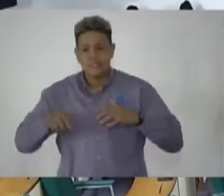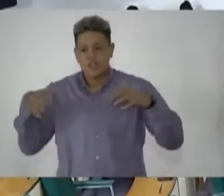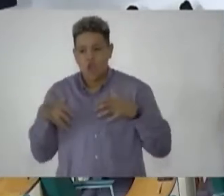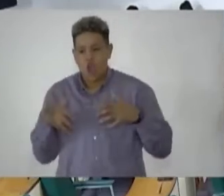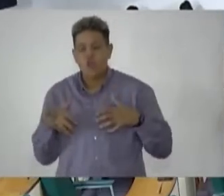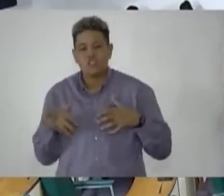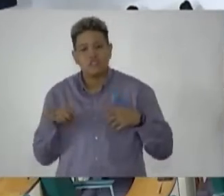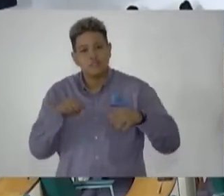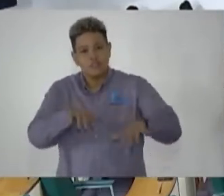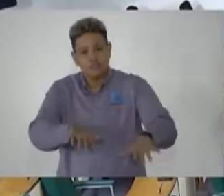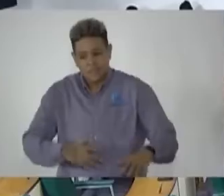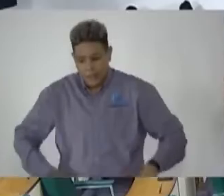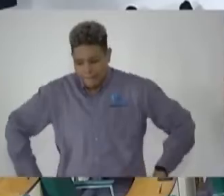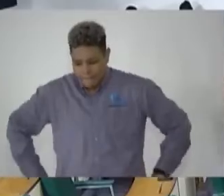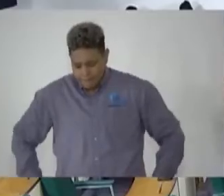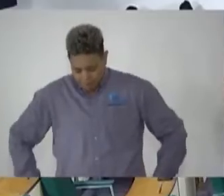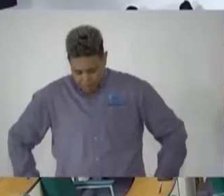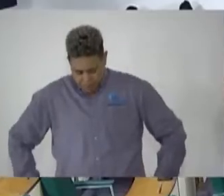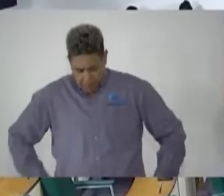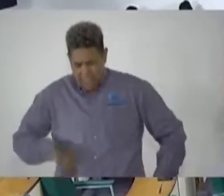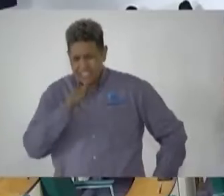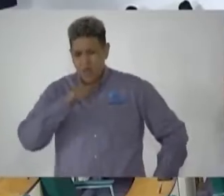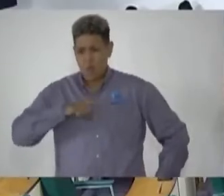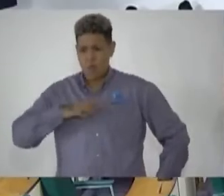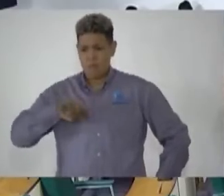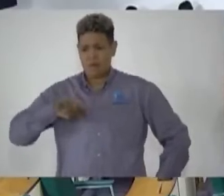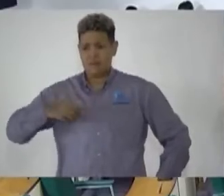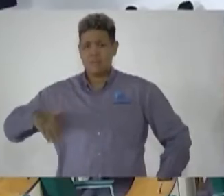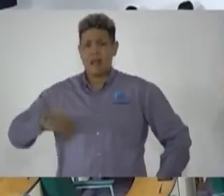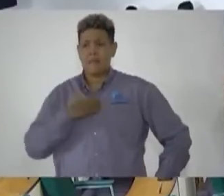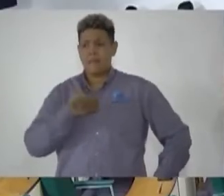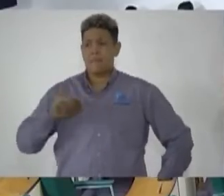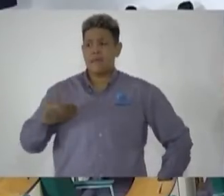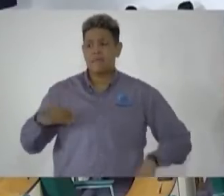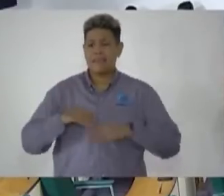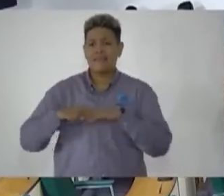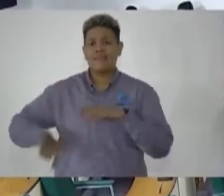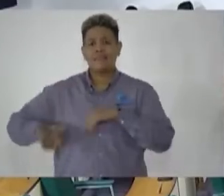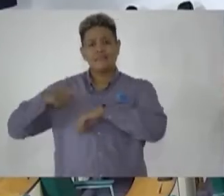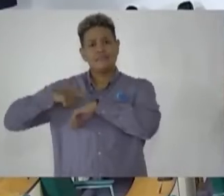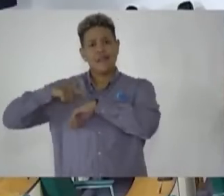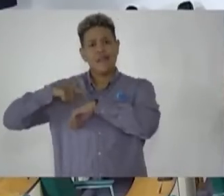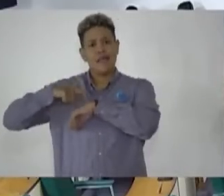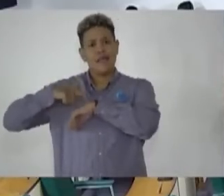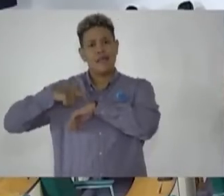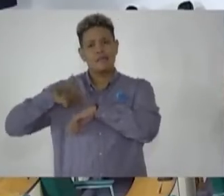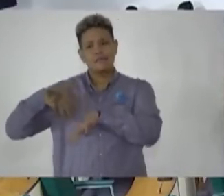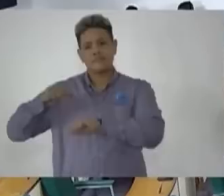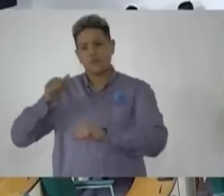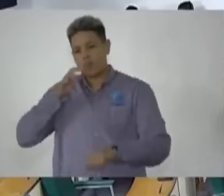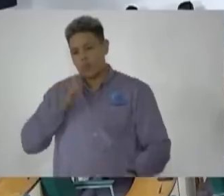caucus. As a woman parliamentarian in this time,